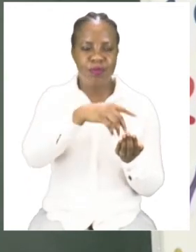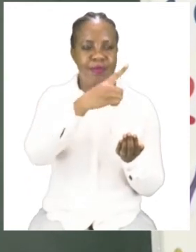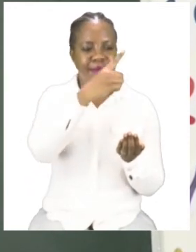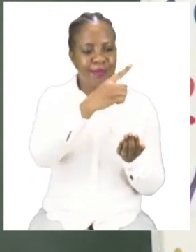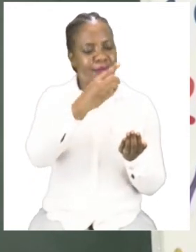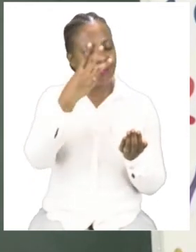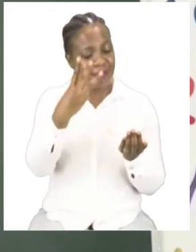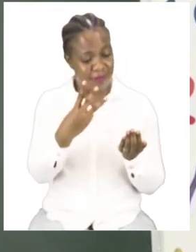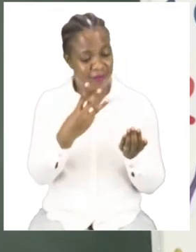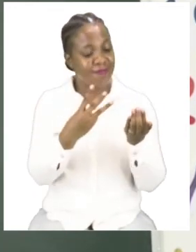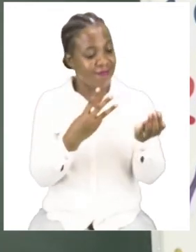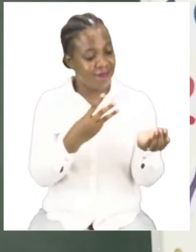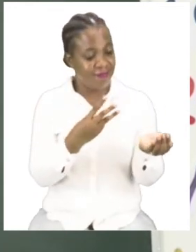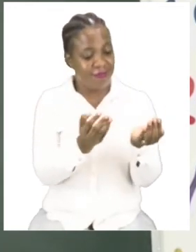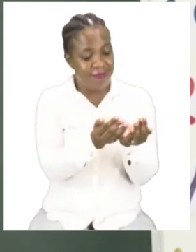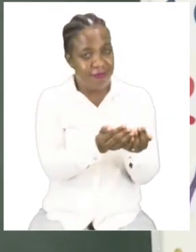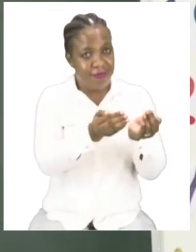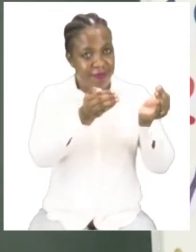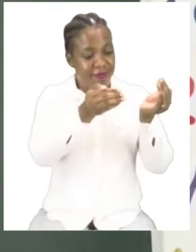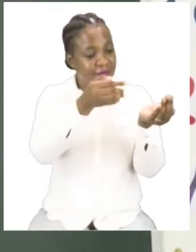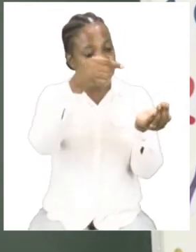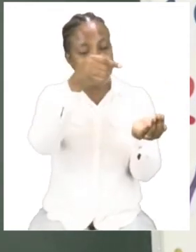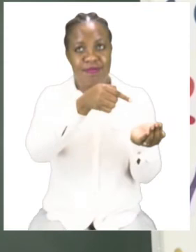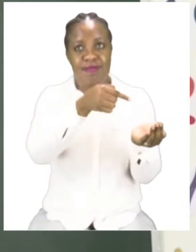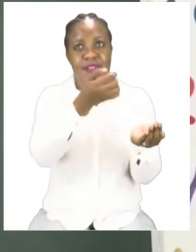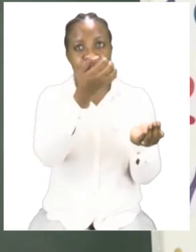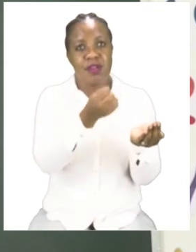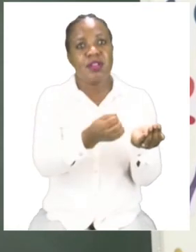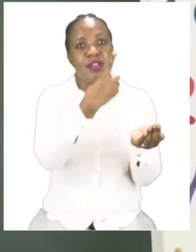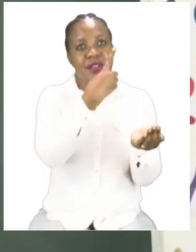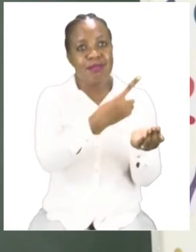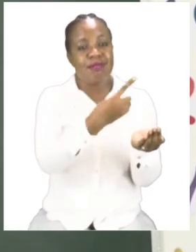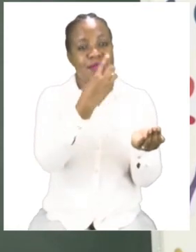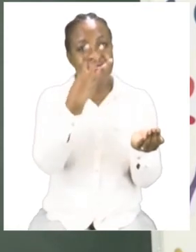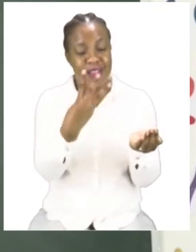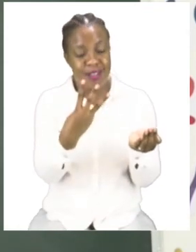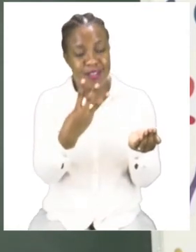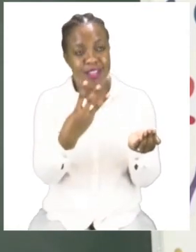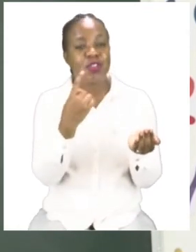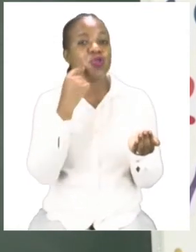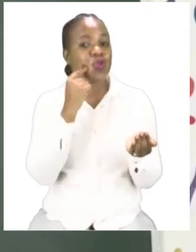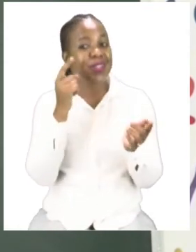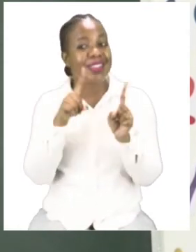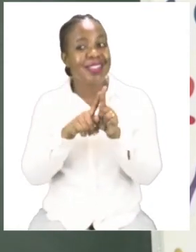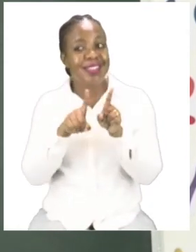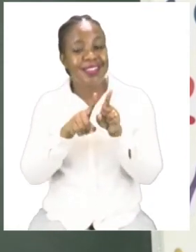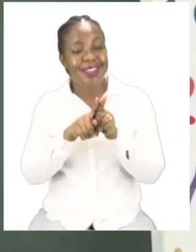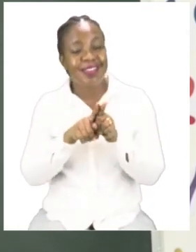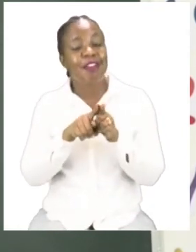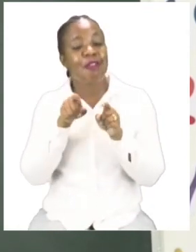13. So I have 13 sweets, and I hope you counted your 13 biscuits. And then it